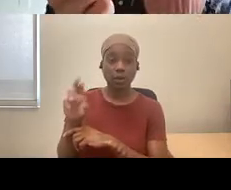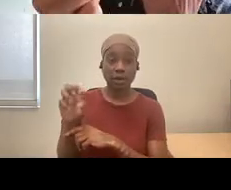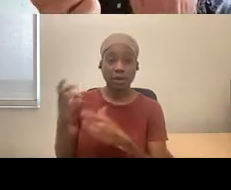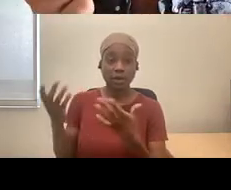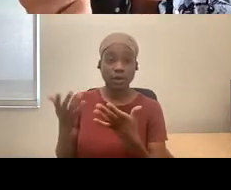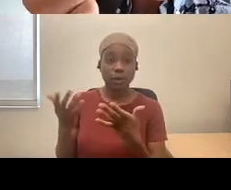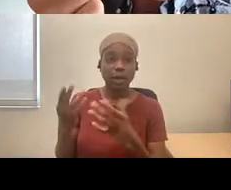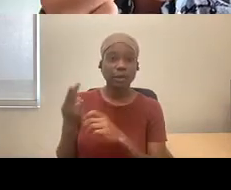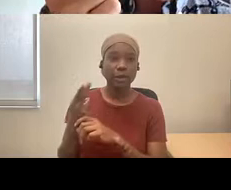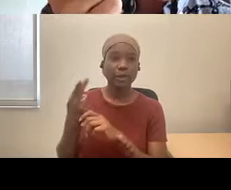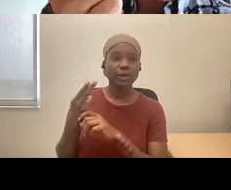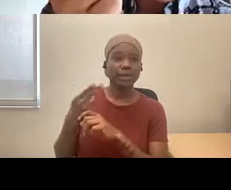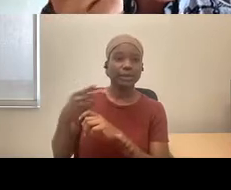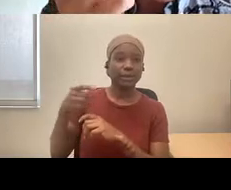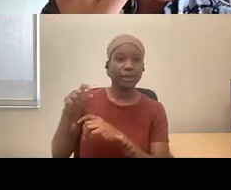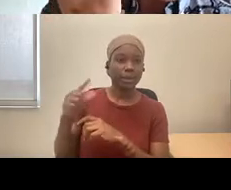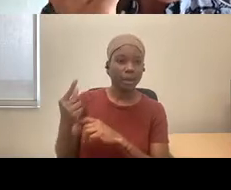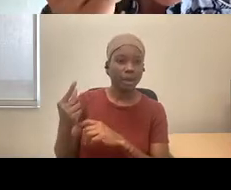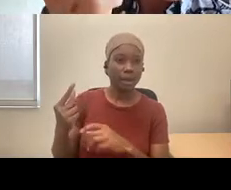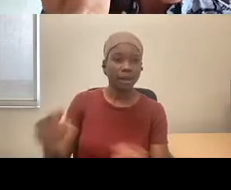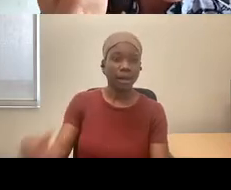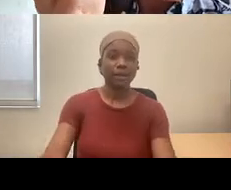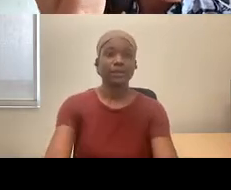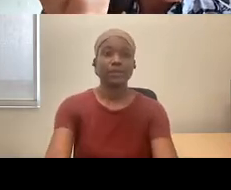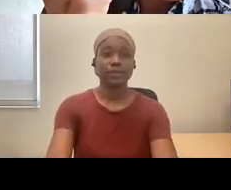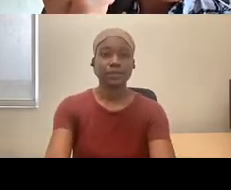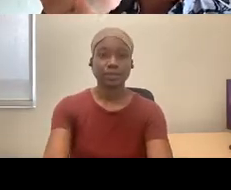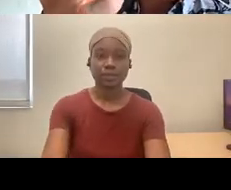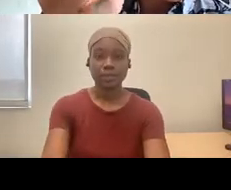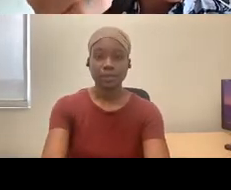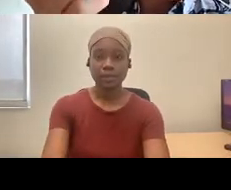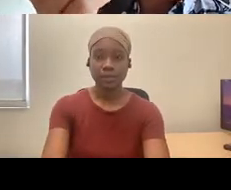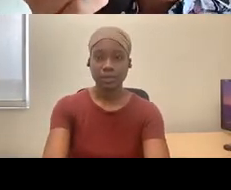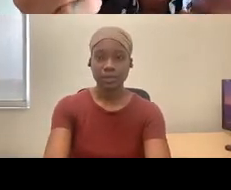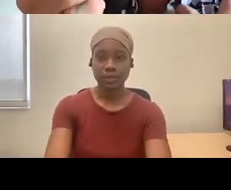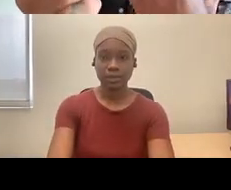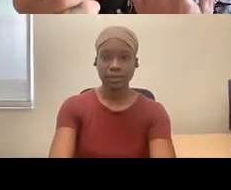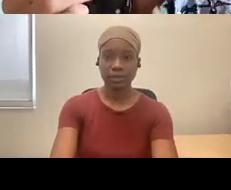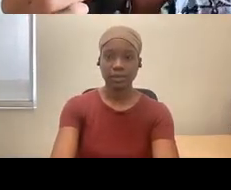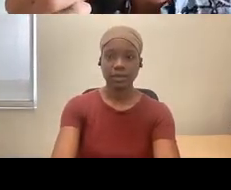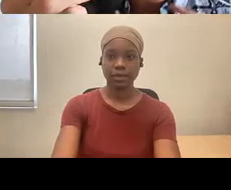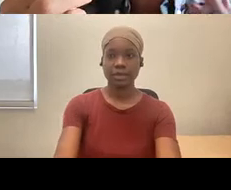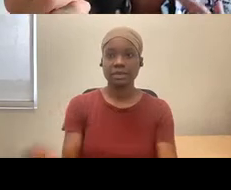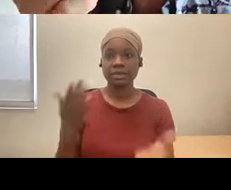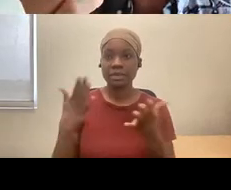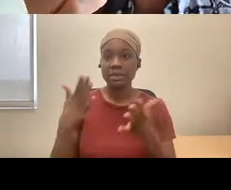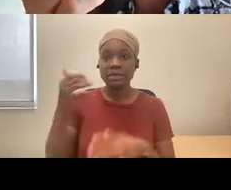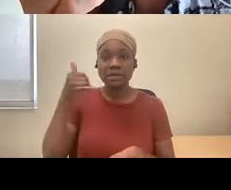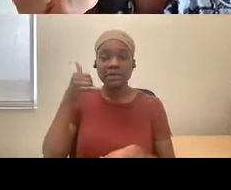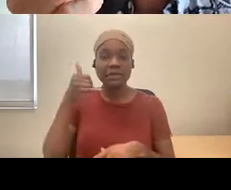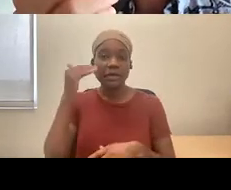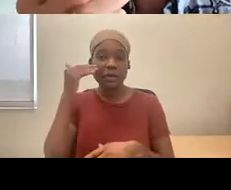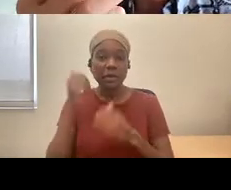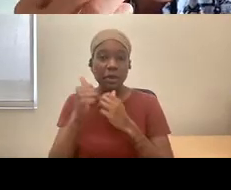this might be familiar to folks. This is the end part of a plug of a set of earbuds that I had with a